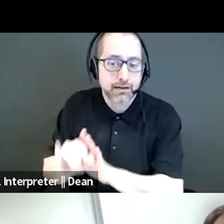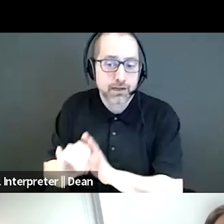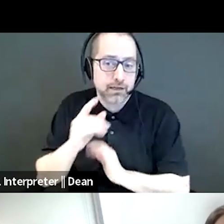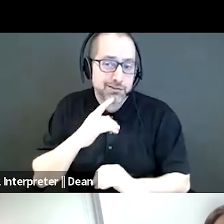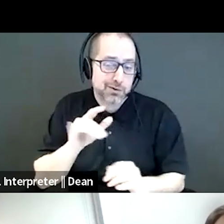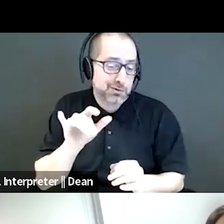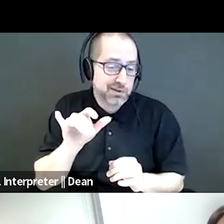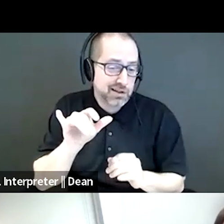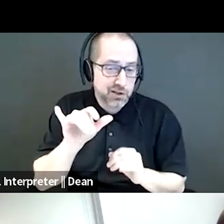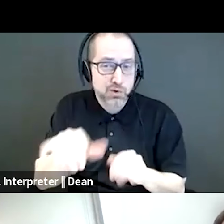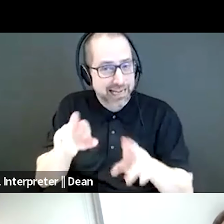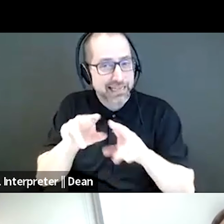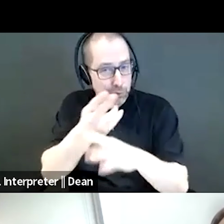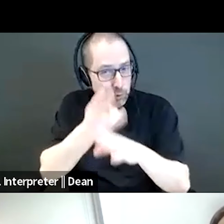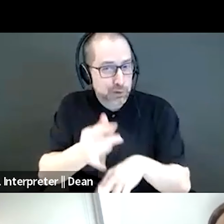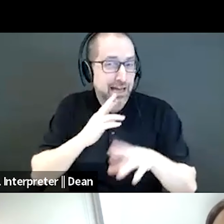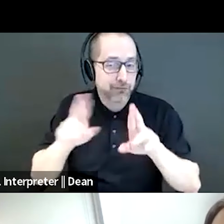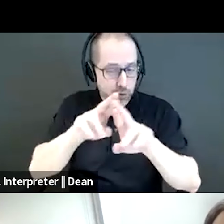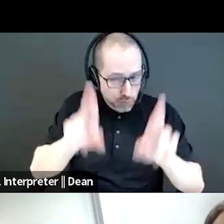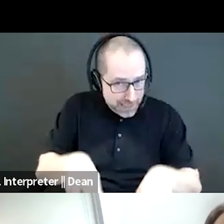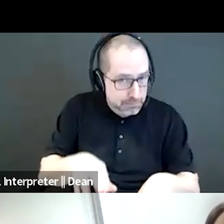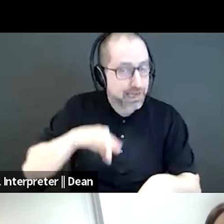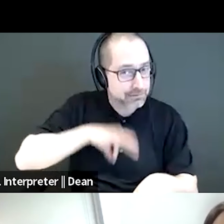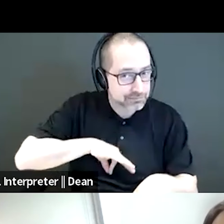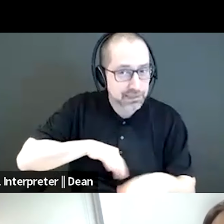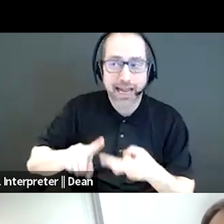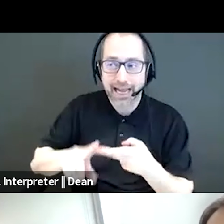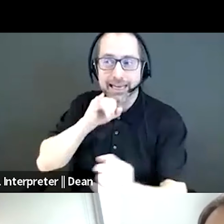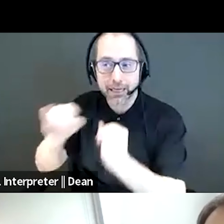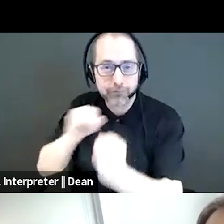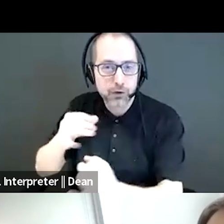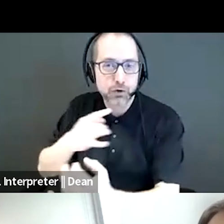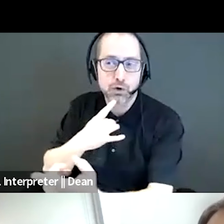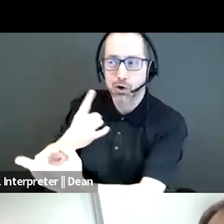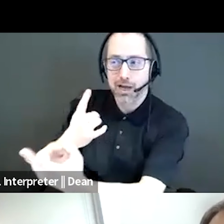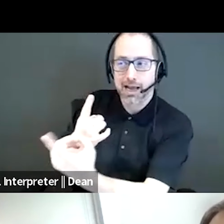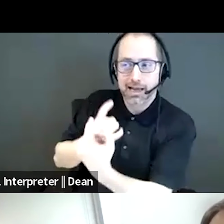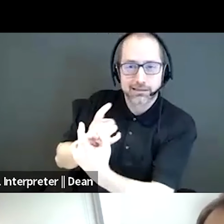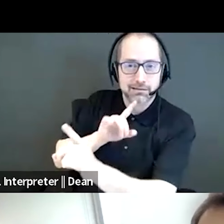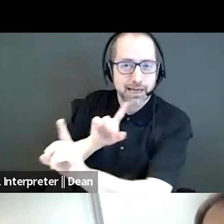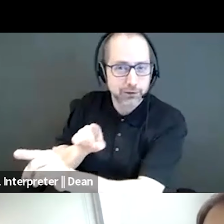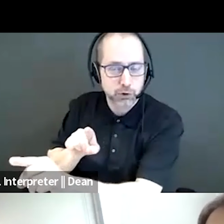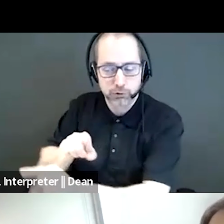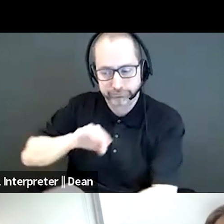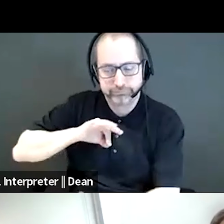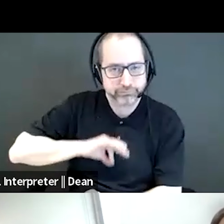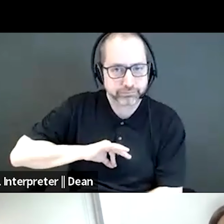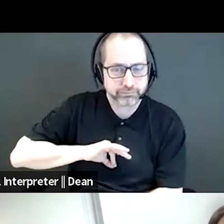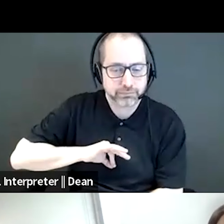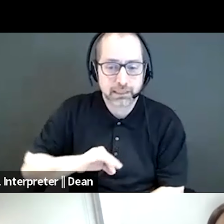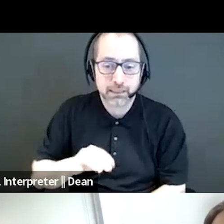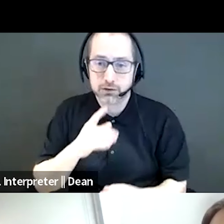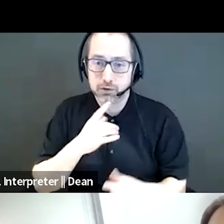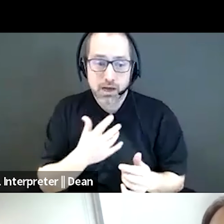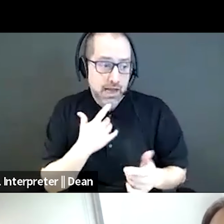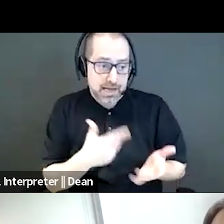interviews, answers, and questions. So I have helped people daily to organize their resumes for the